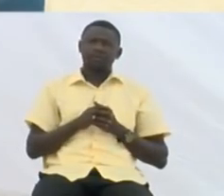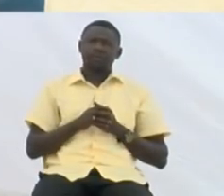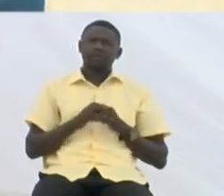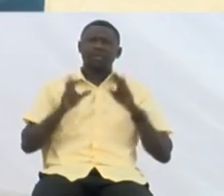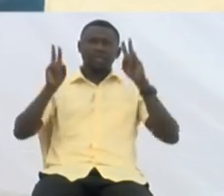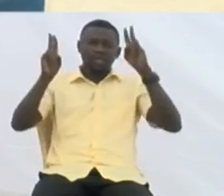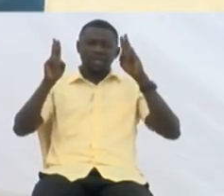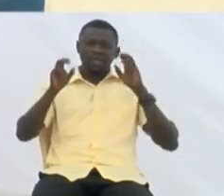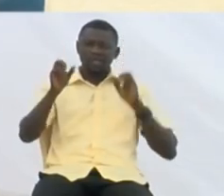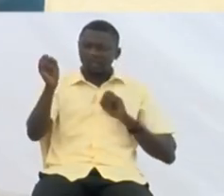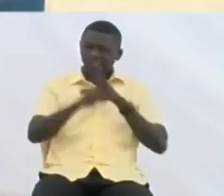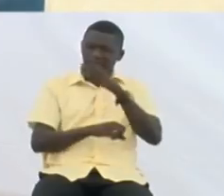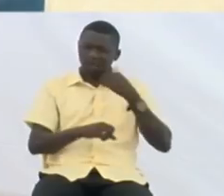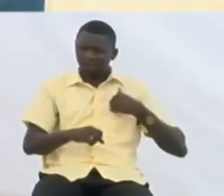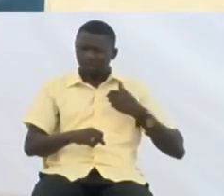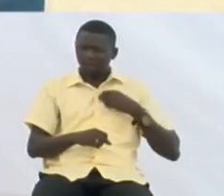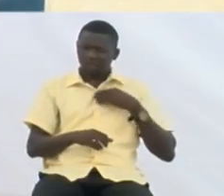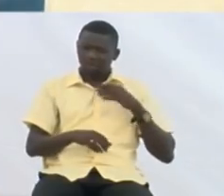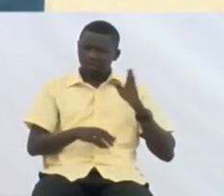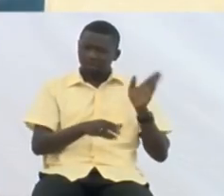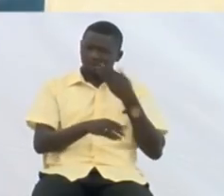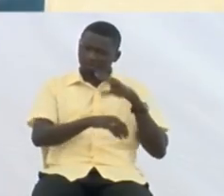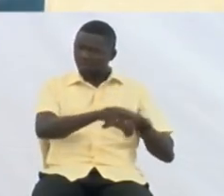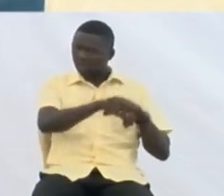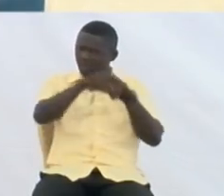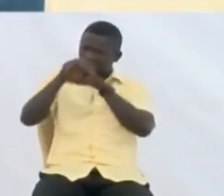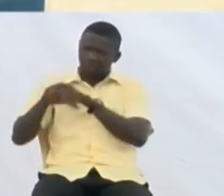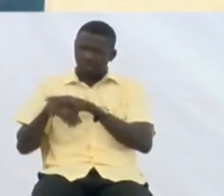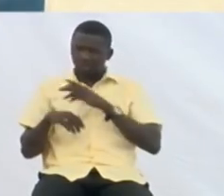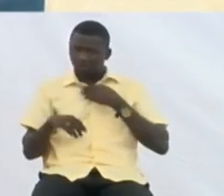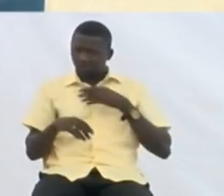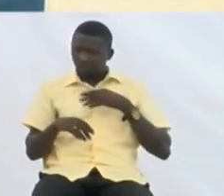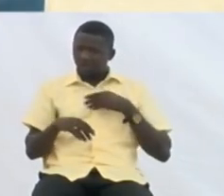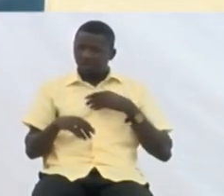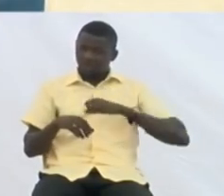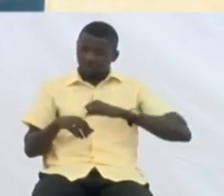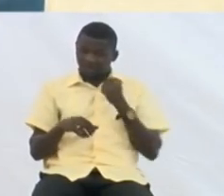said? If Yaya sends some people to pick us up, will we